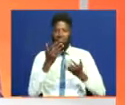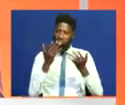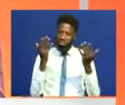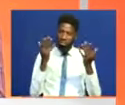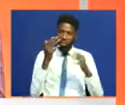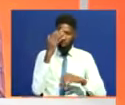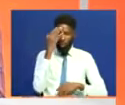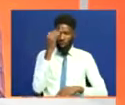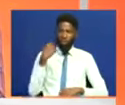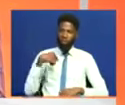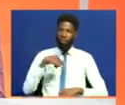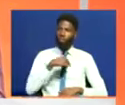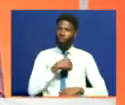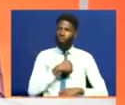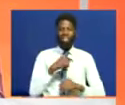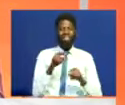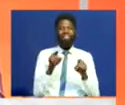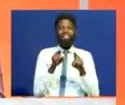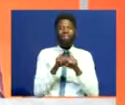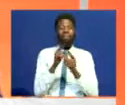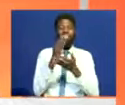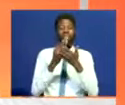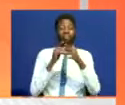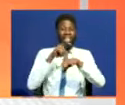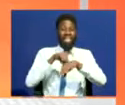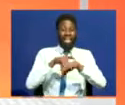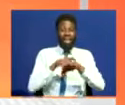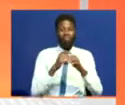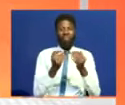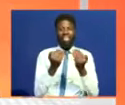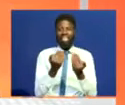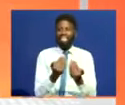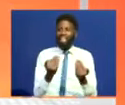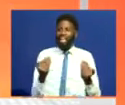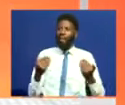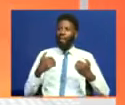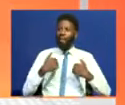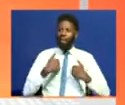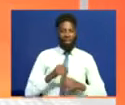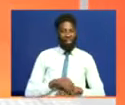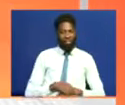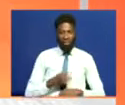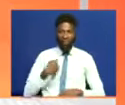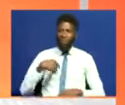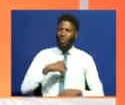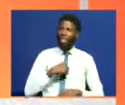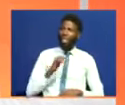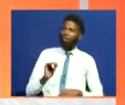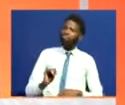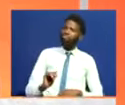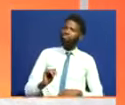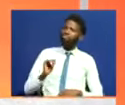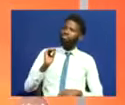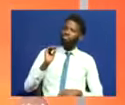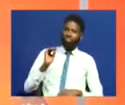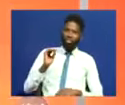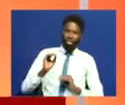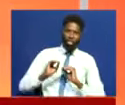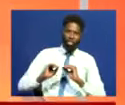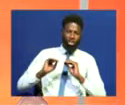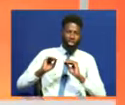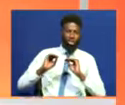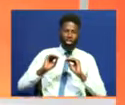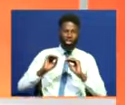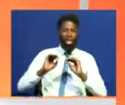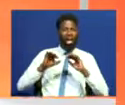common denominator. Okay, Sandra. Sometimes we have the children in place. Mm-hmm. What kind of children then are we bringing up as parents? Because if you kill